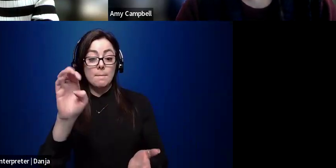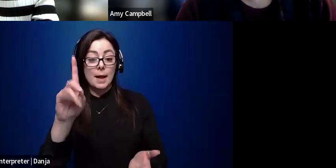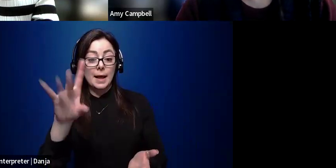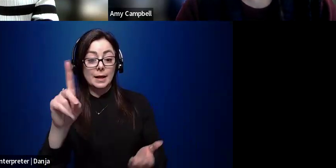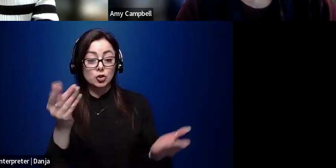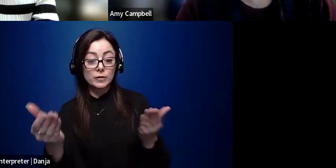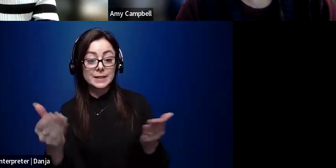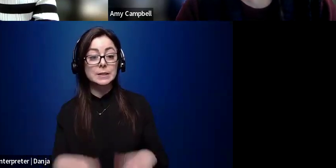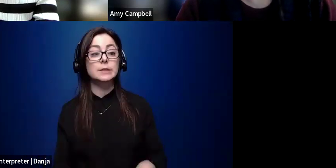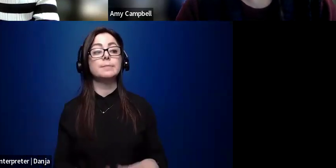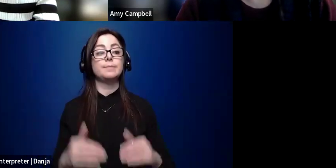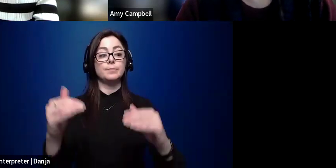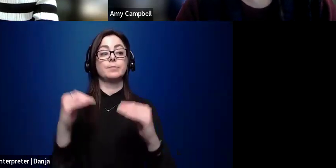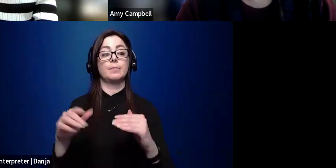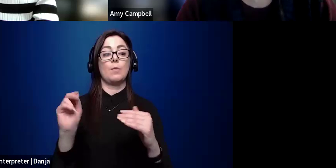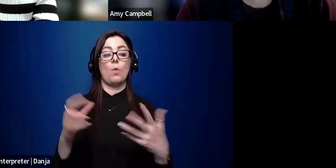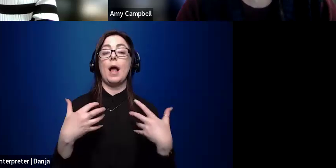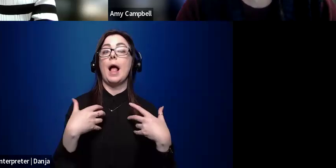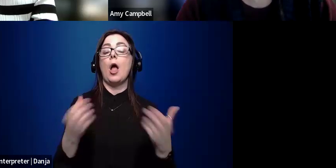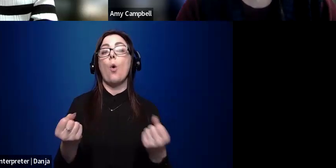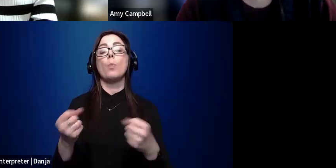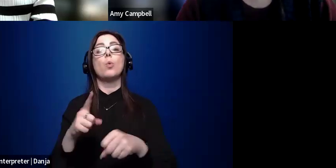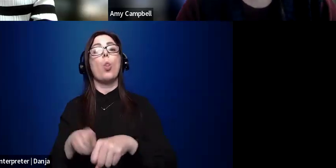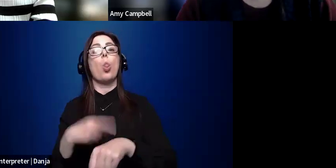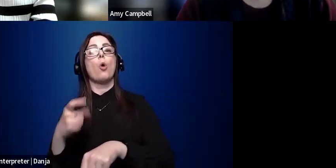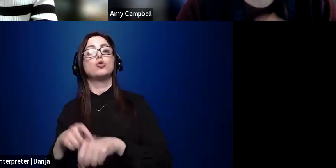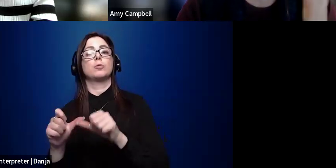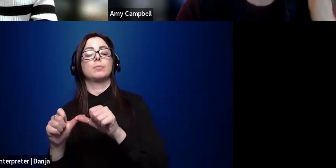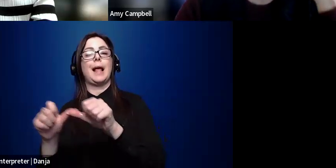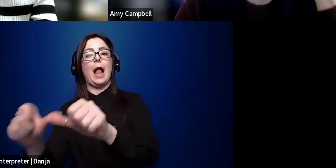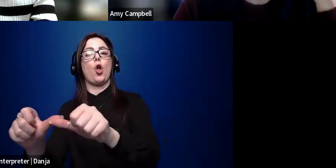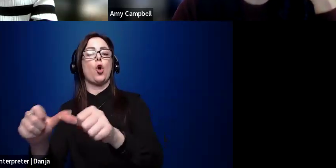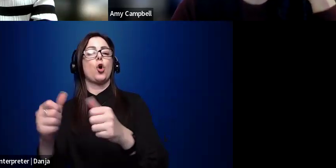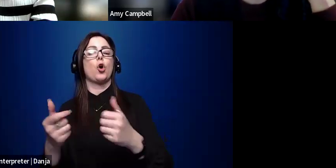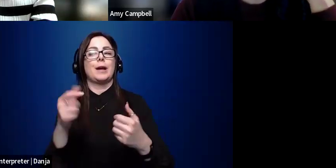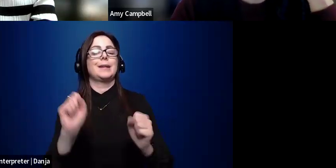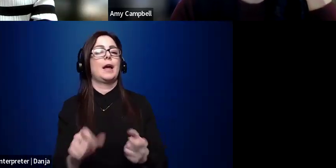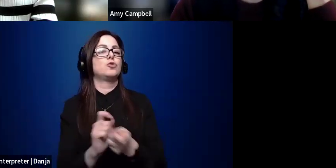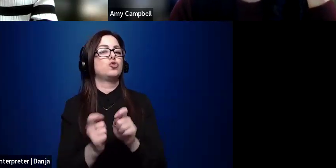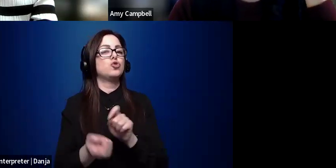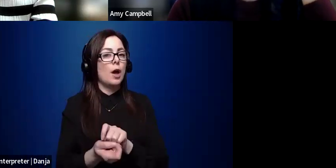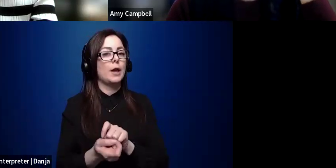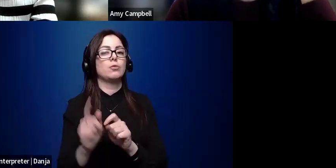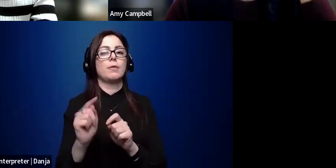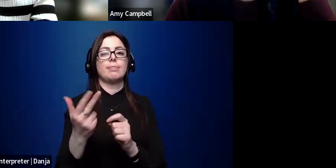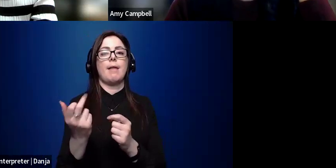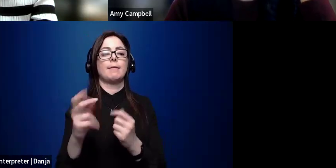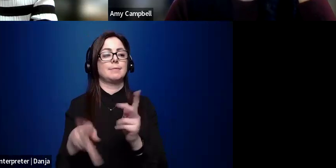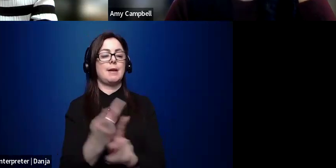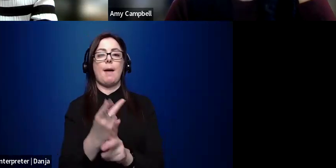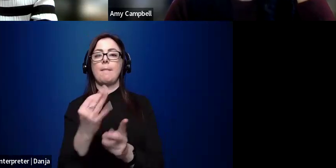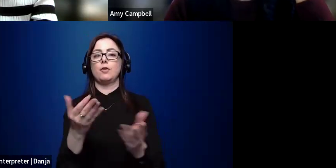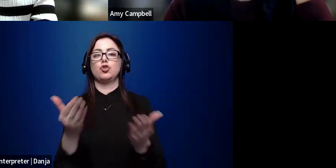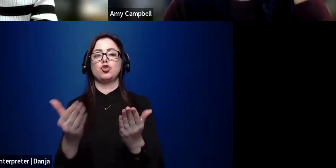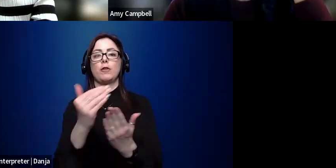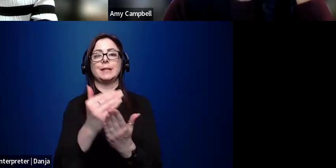the way health and long-term care, what kinds of services they can get. What's that menu that's allowed? So